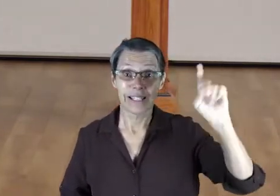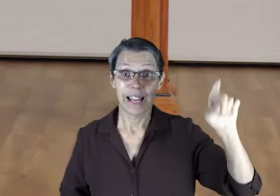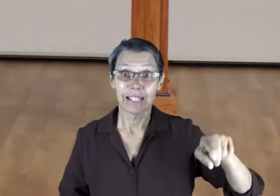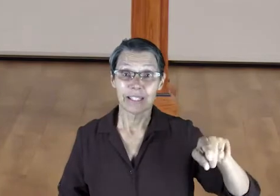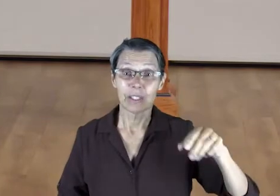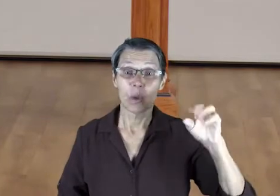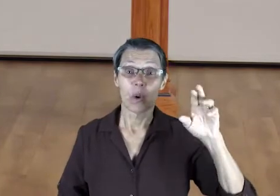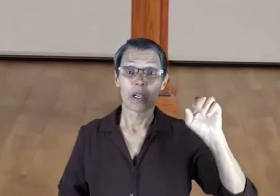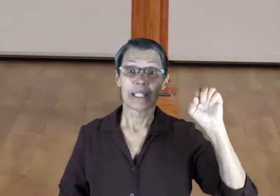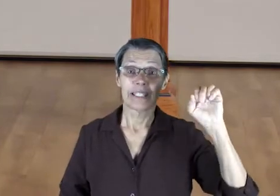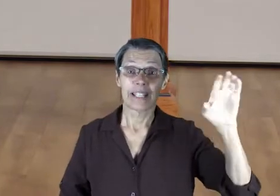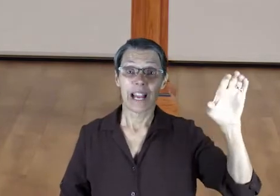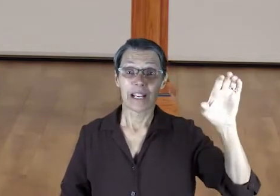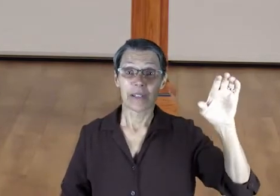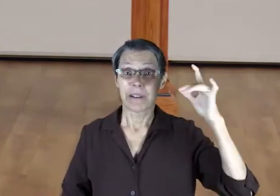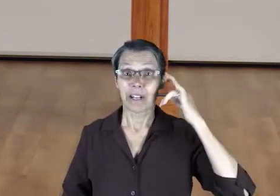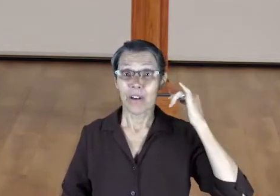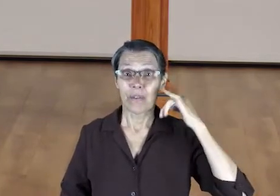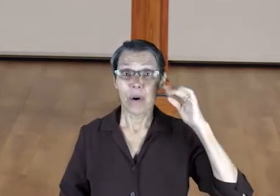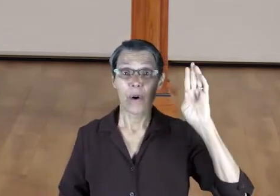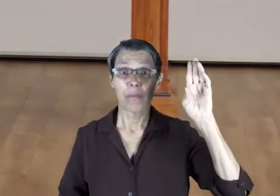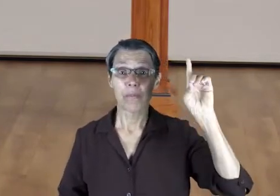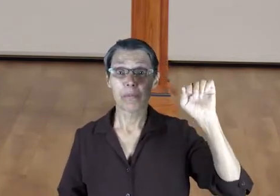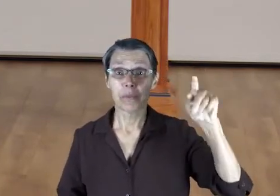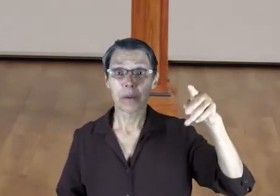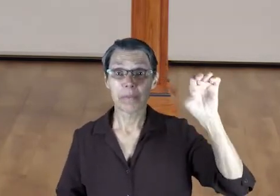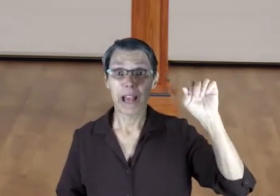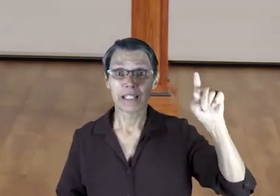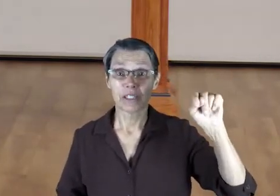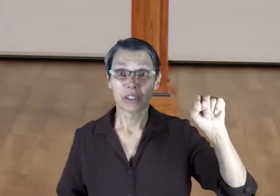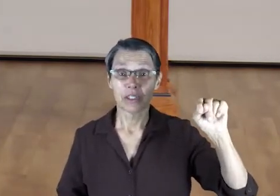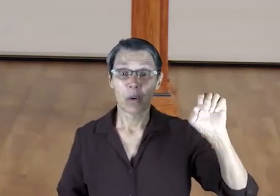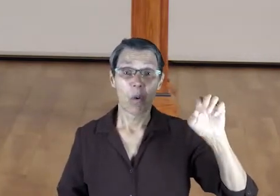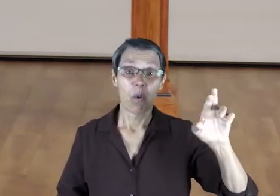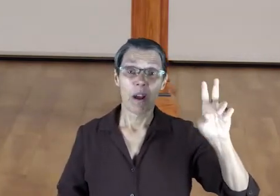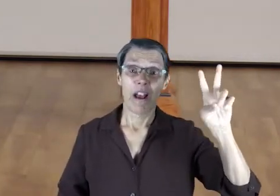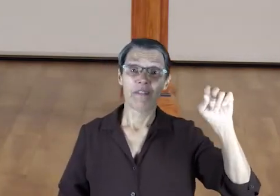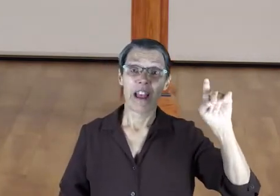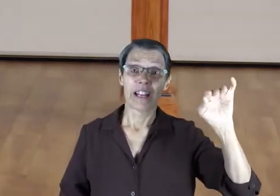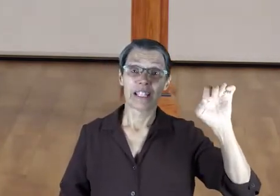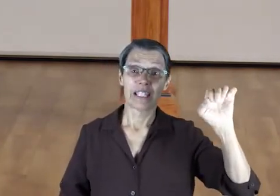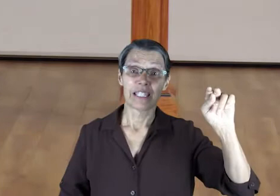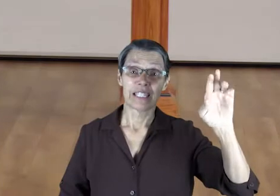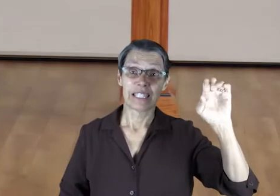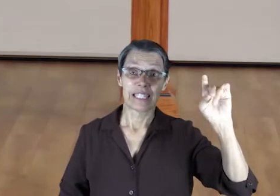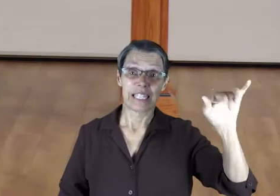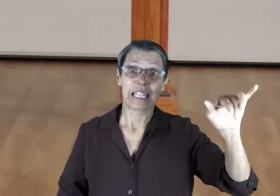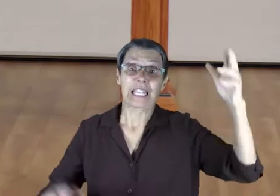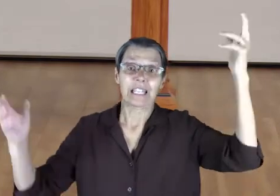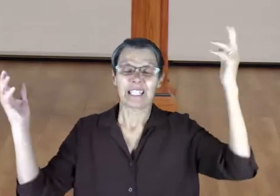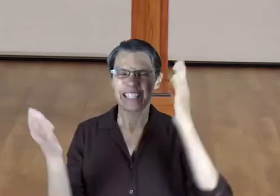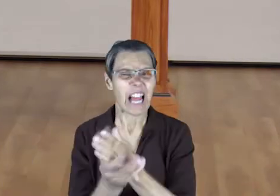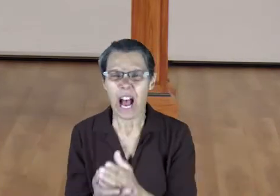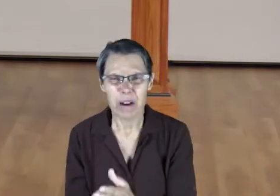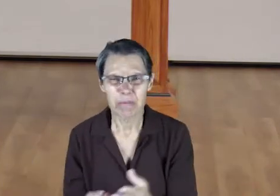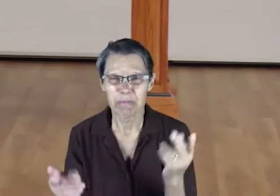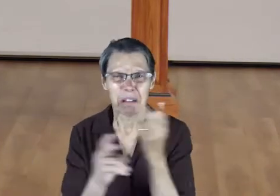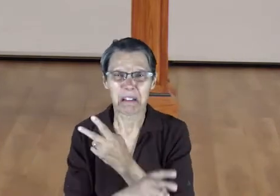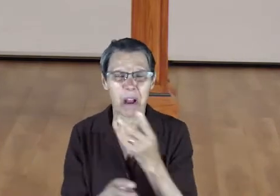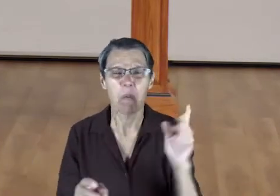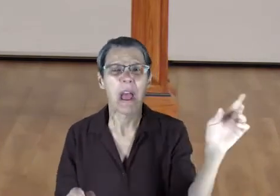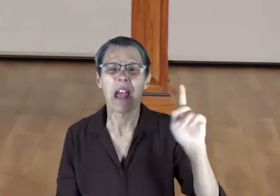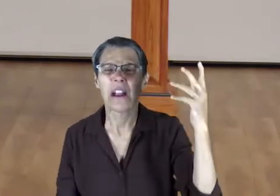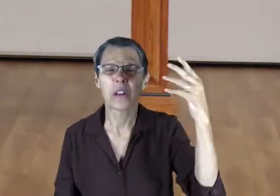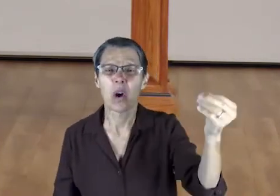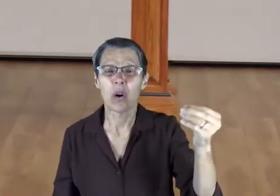Austin or Sacramento or Budapest or even Vatican City. Stop trying to figure out where Jesus went and what